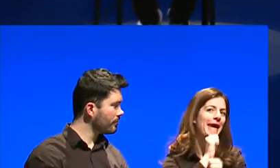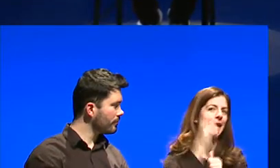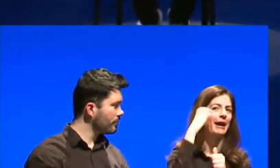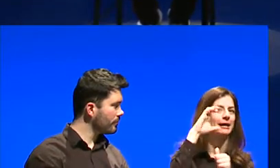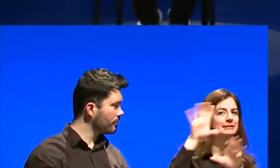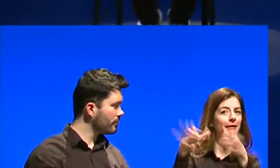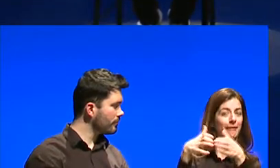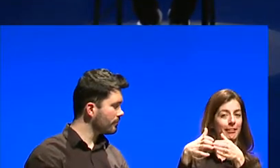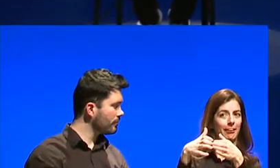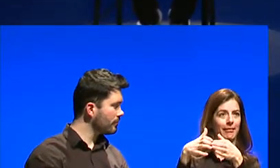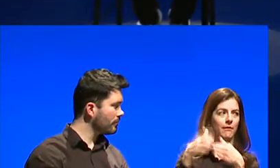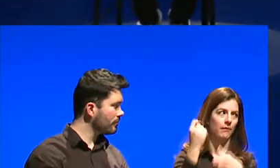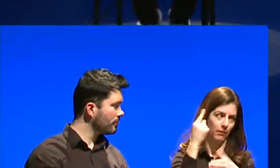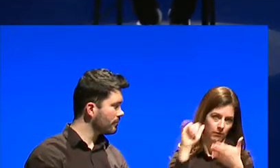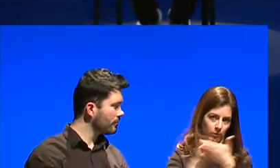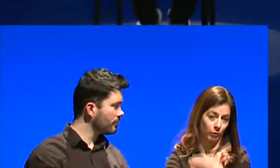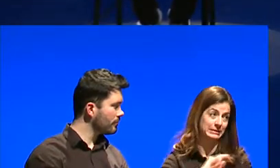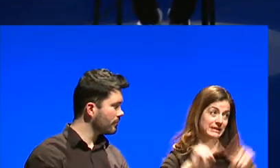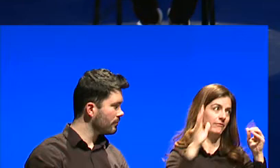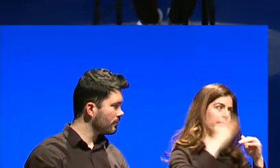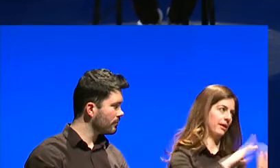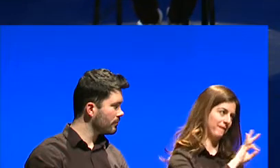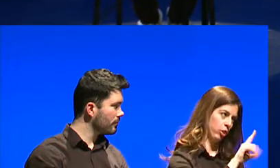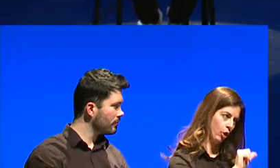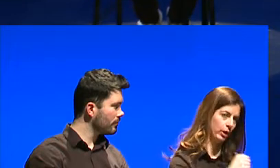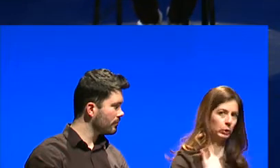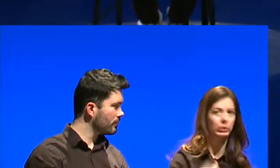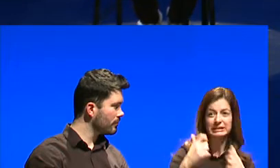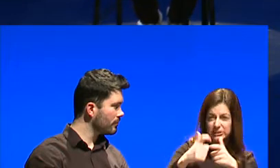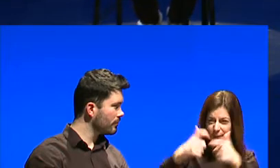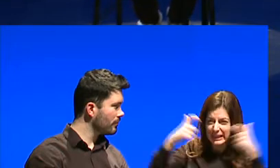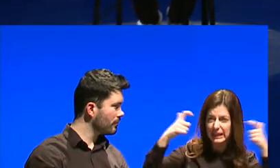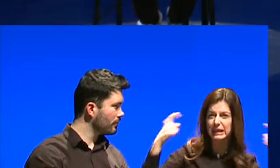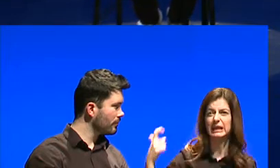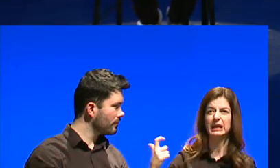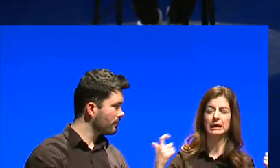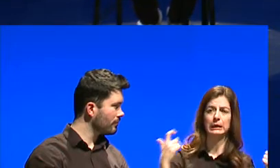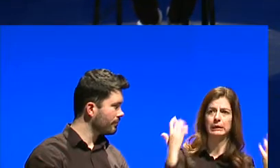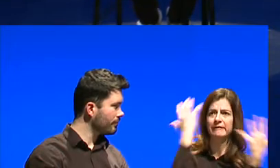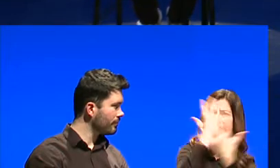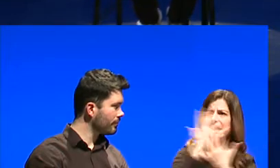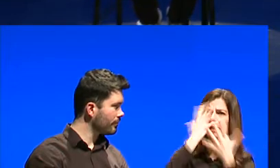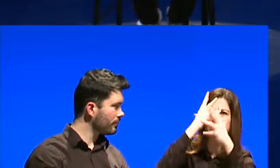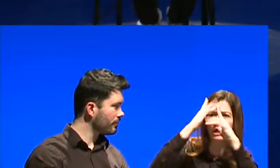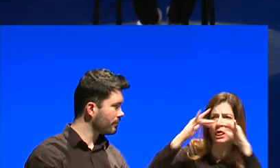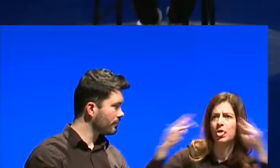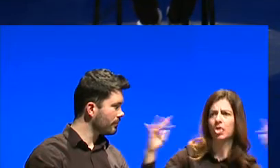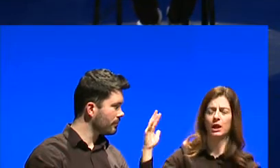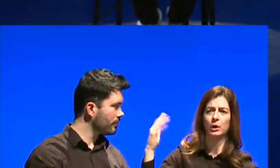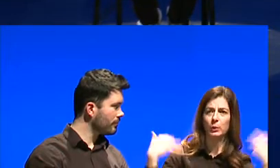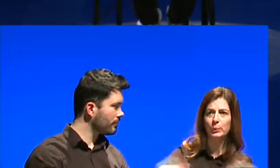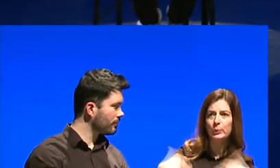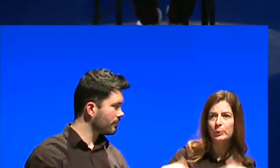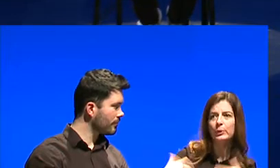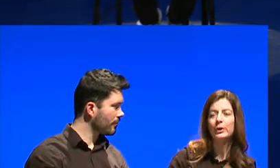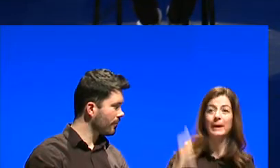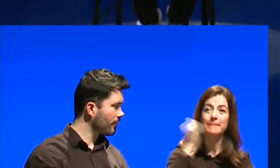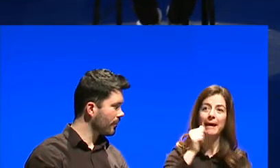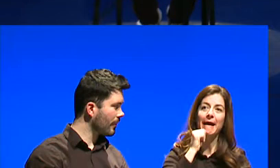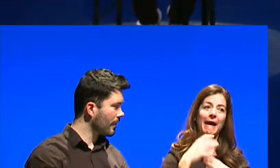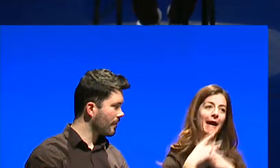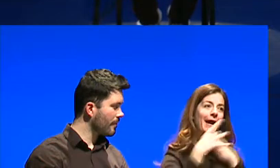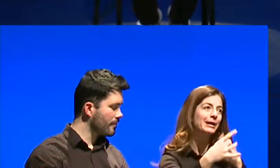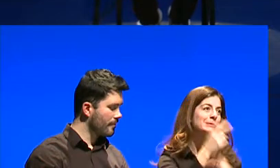is nothing like Florida. It's huge. There are people of all different colors and backgrounds. My aunt takes me to see